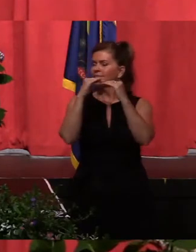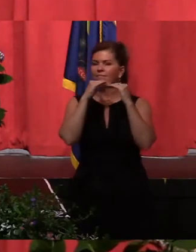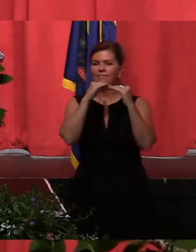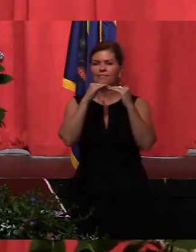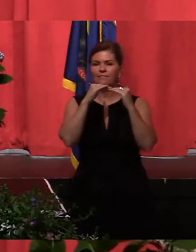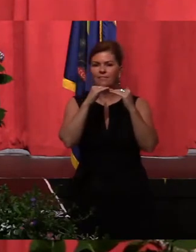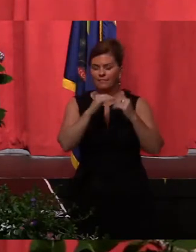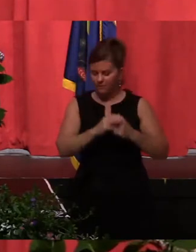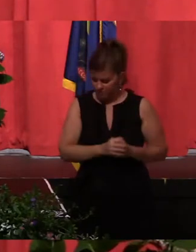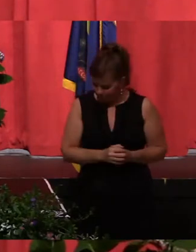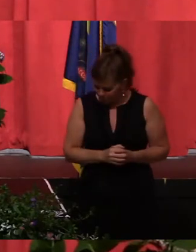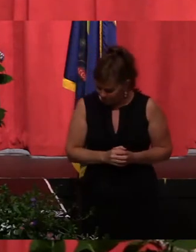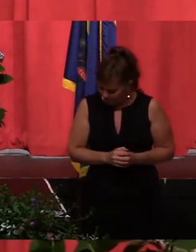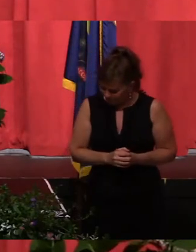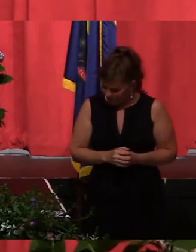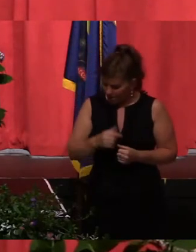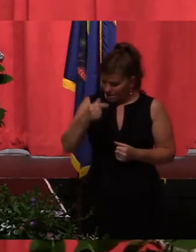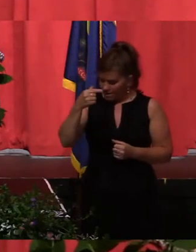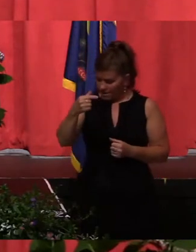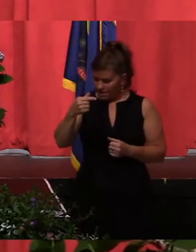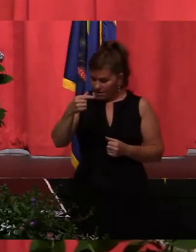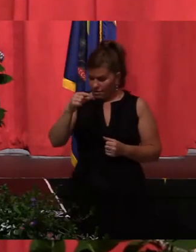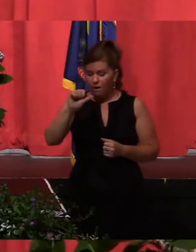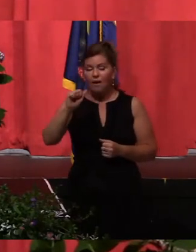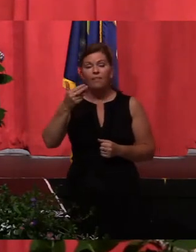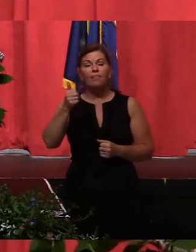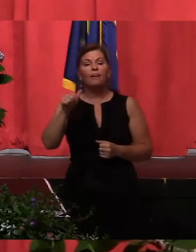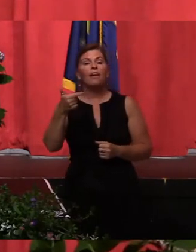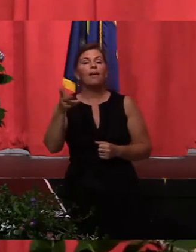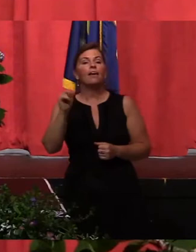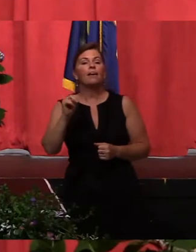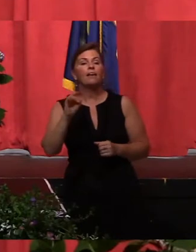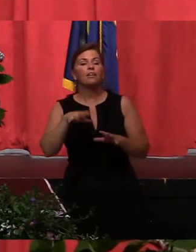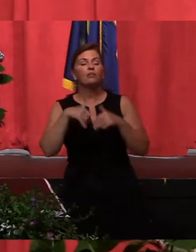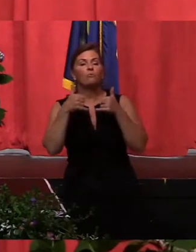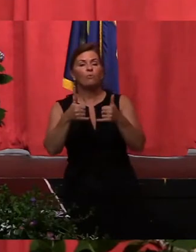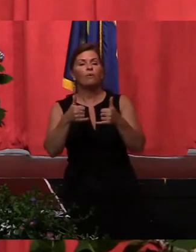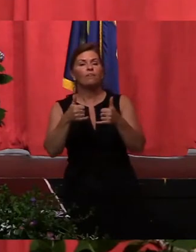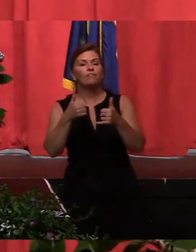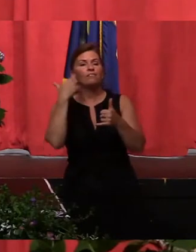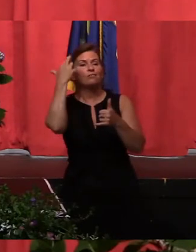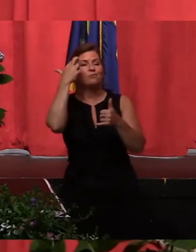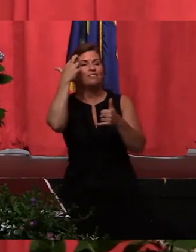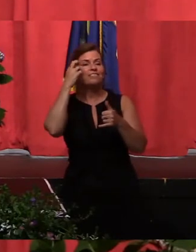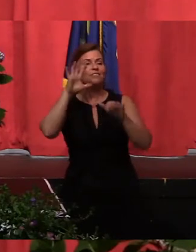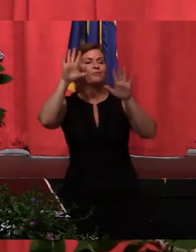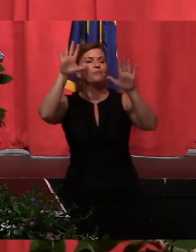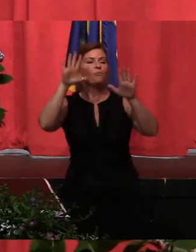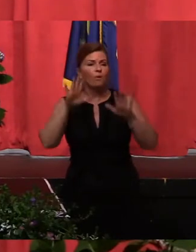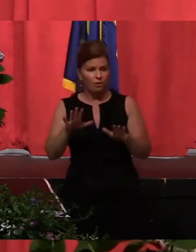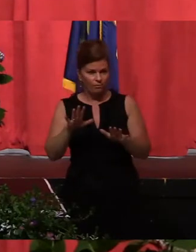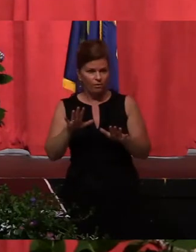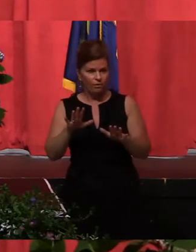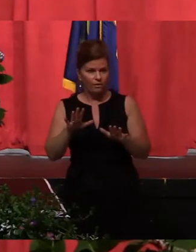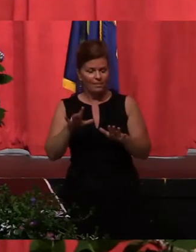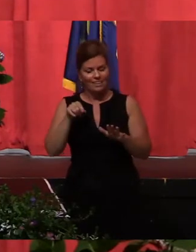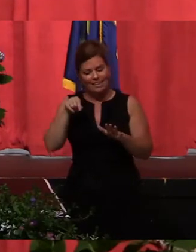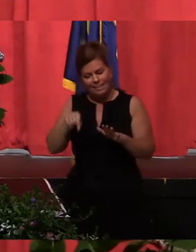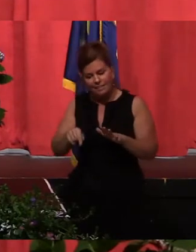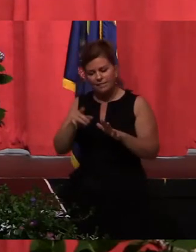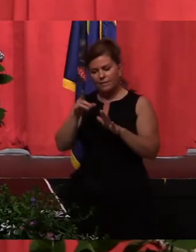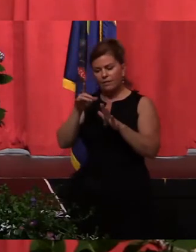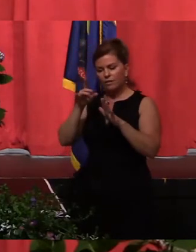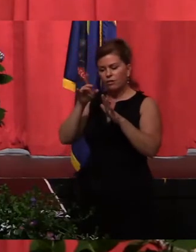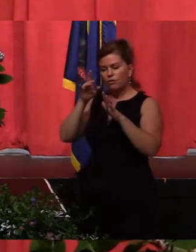the Gehagan Award, what, again, is so wonderful about it, it's a creation of one student, the